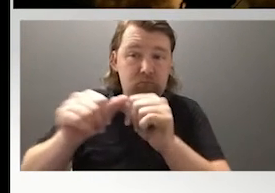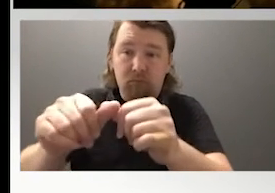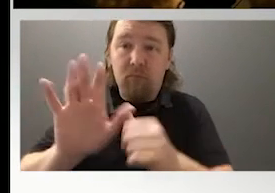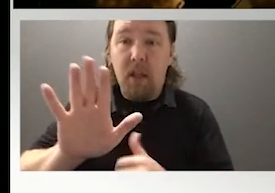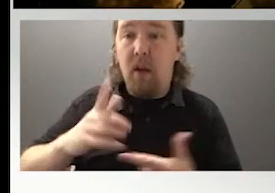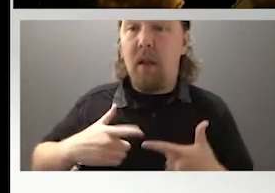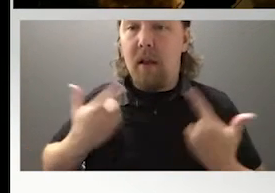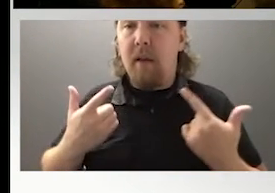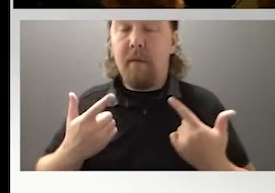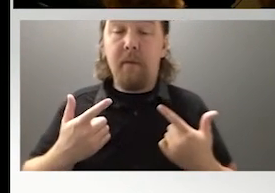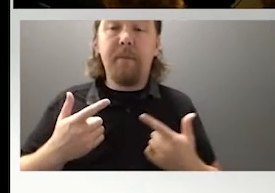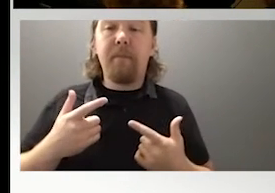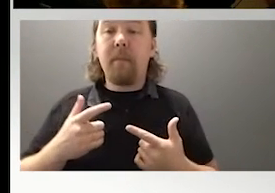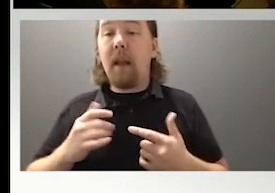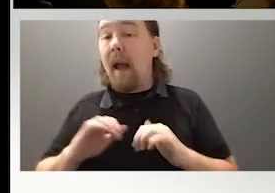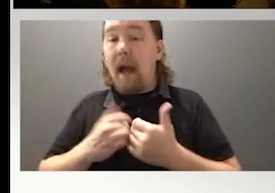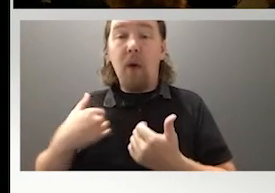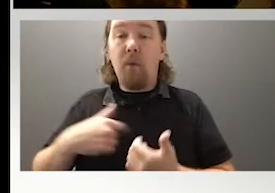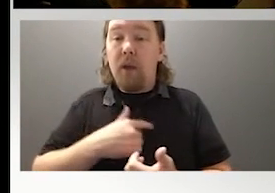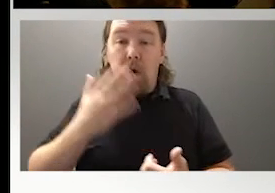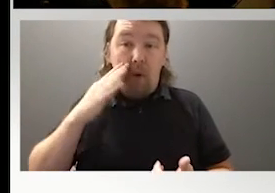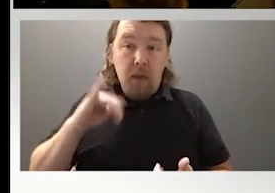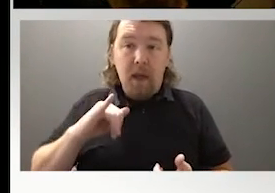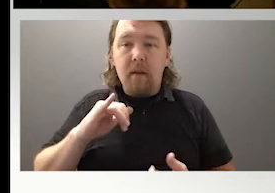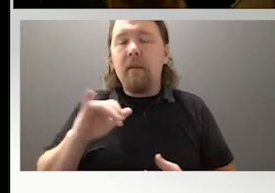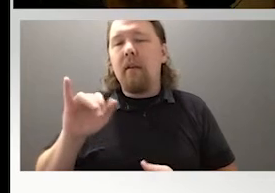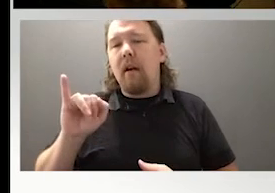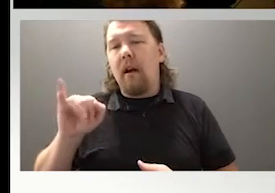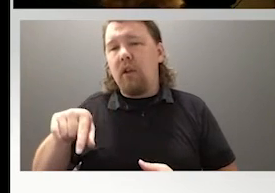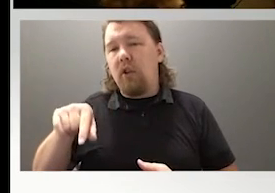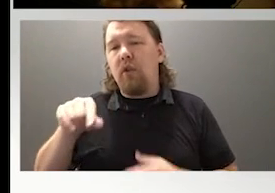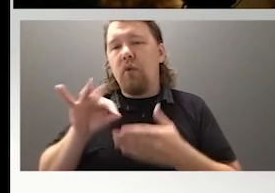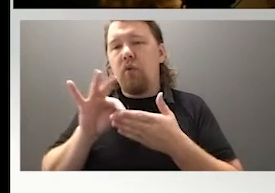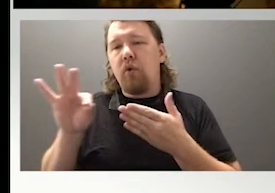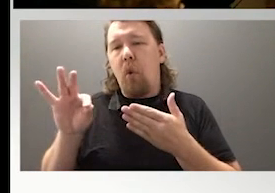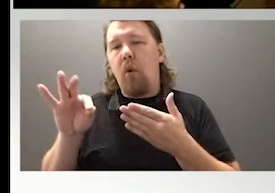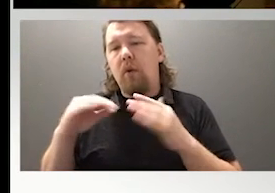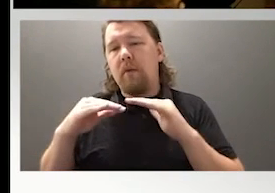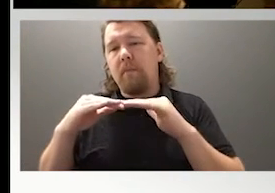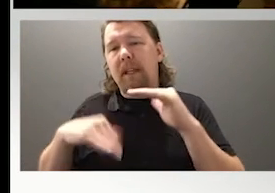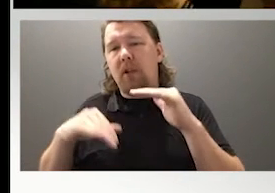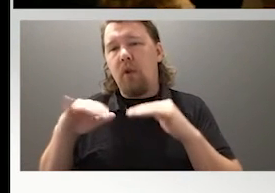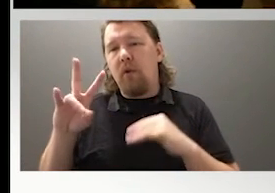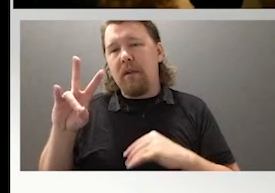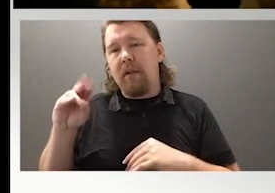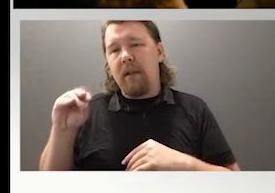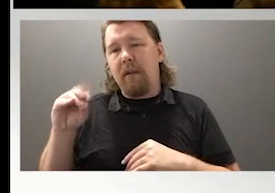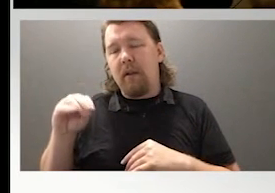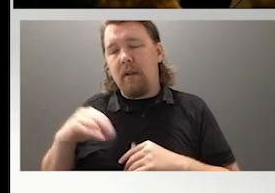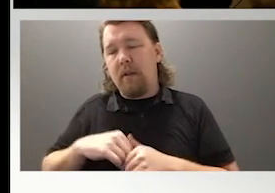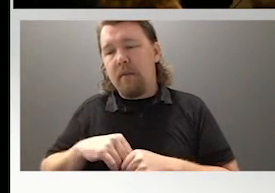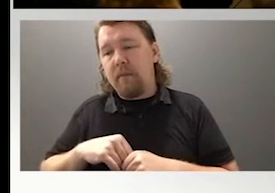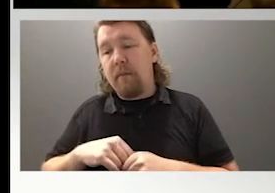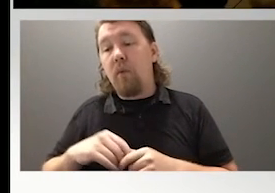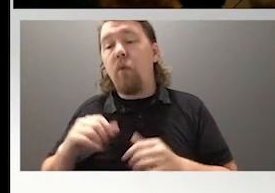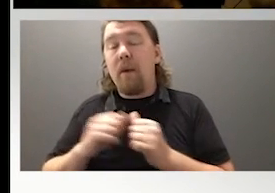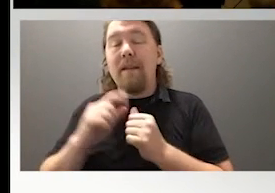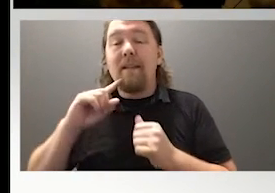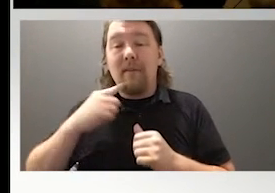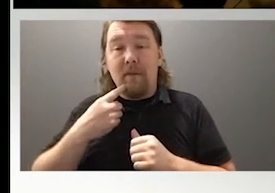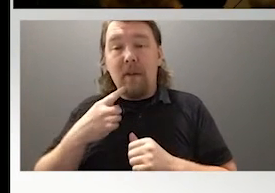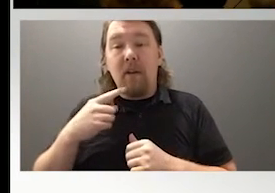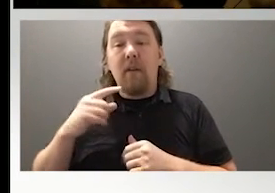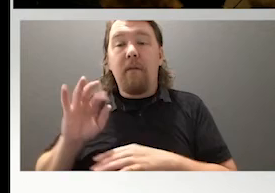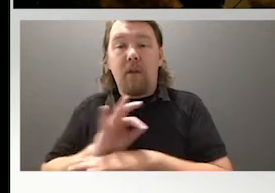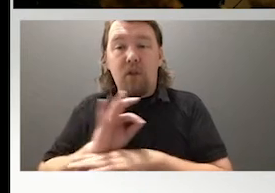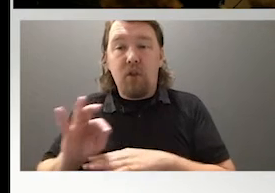is evidenced by IQ scores of 70 or below, along with severe deficits in adaptive functioning